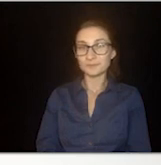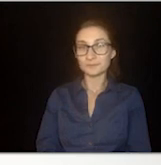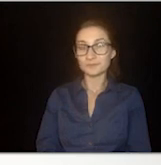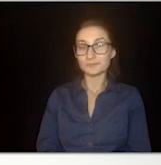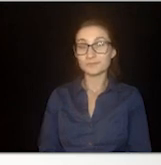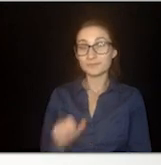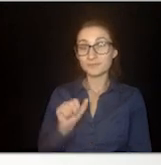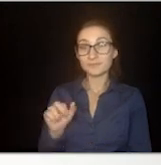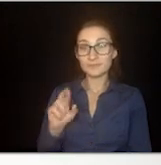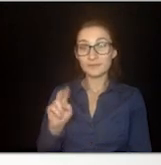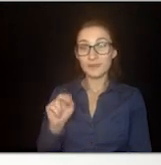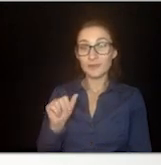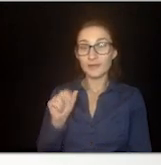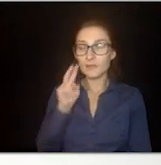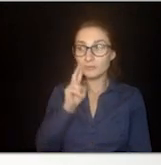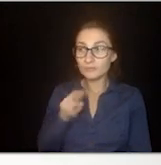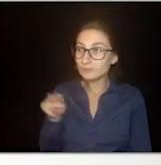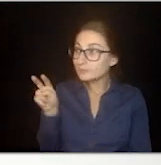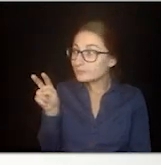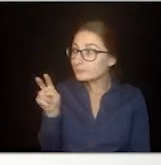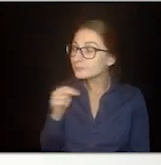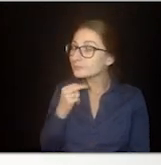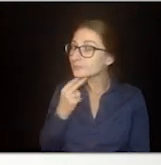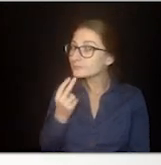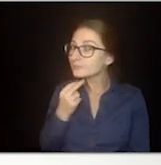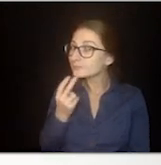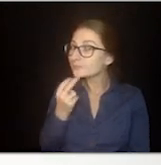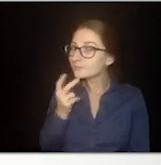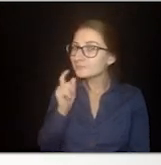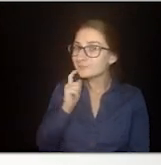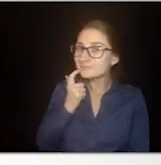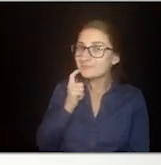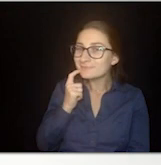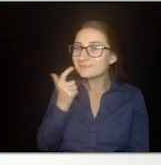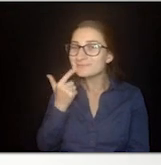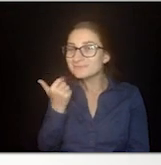Arna looks to Ms. Mallory and vocalizes.